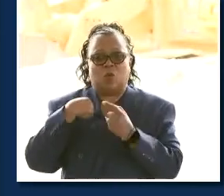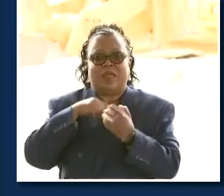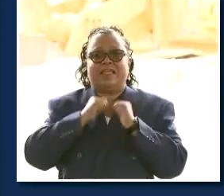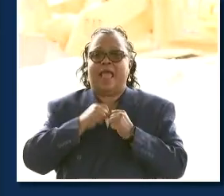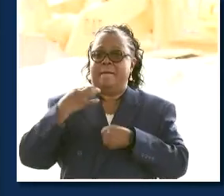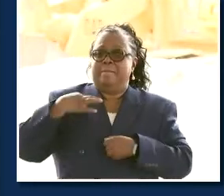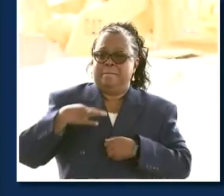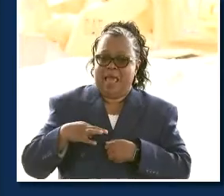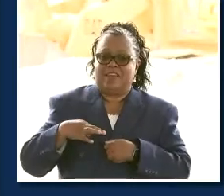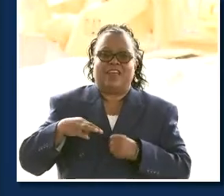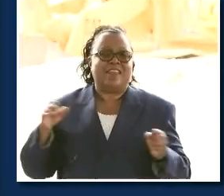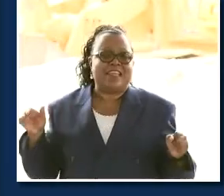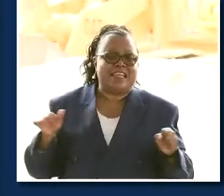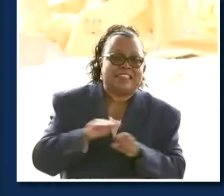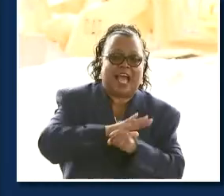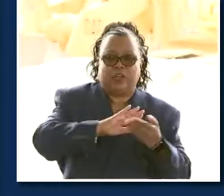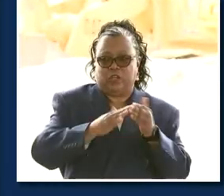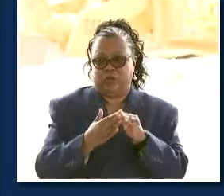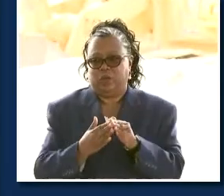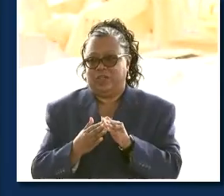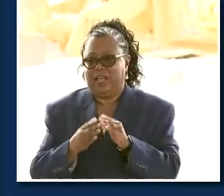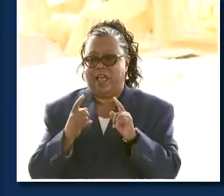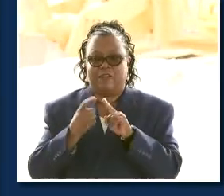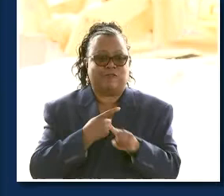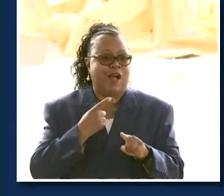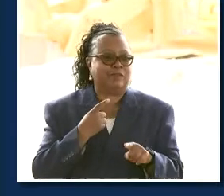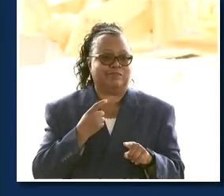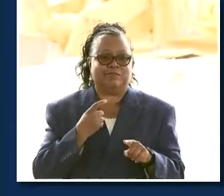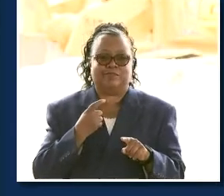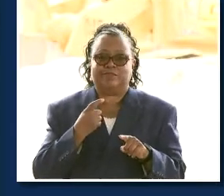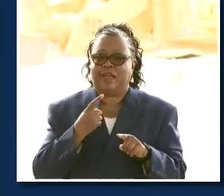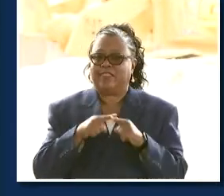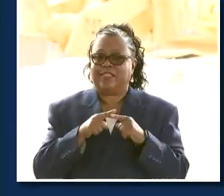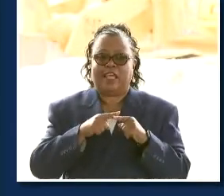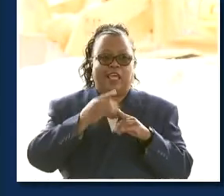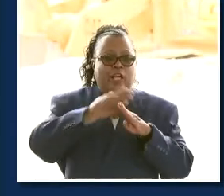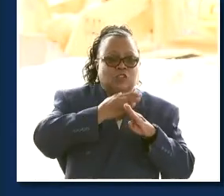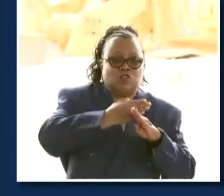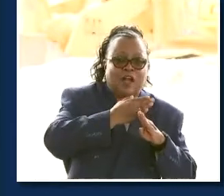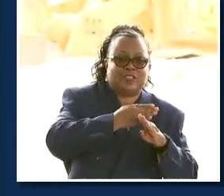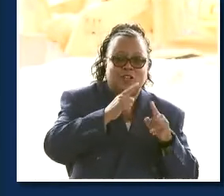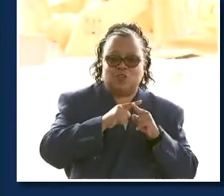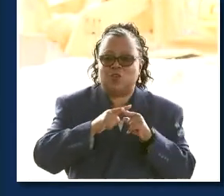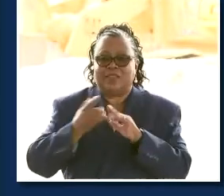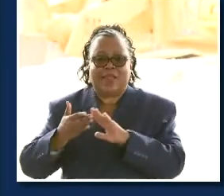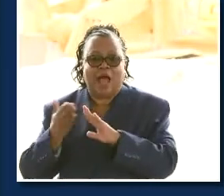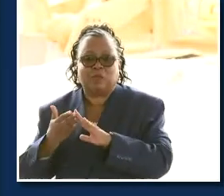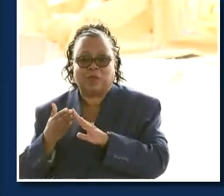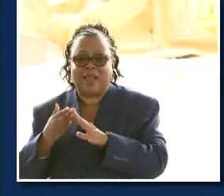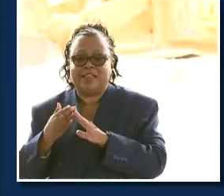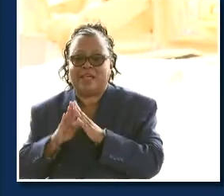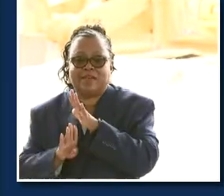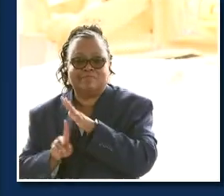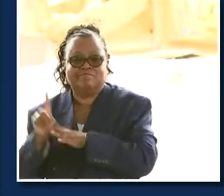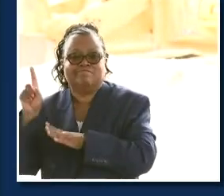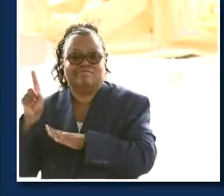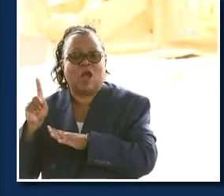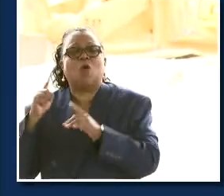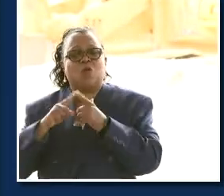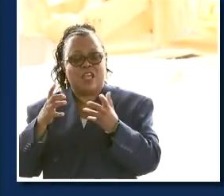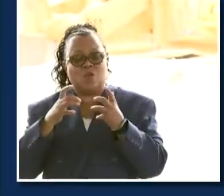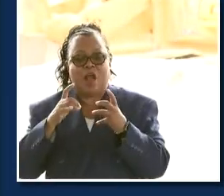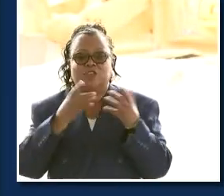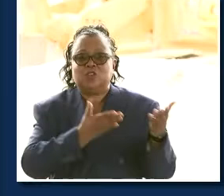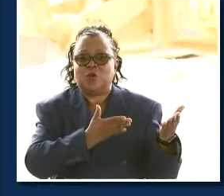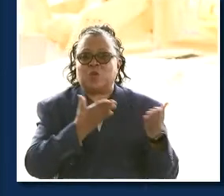can benefit the entire community, from the construction to the operation and execution. We want